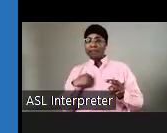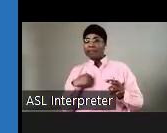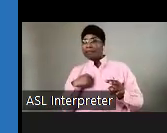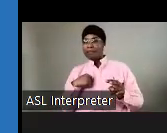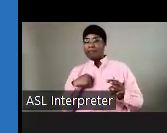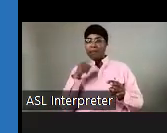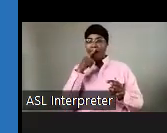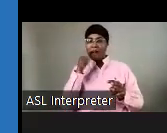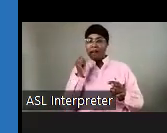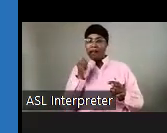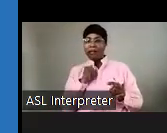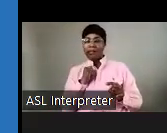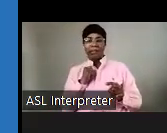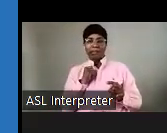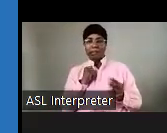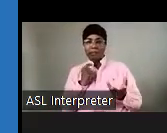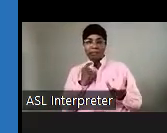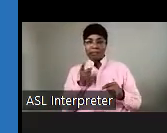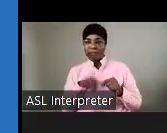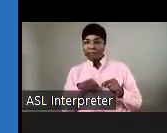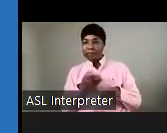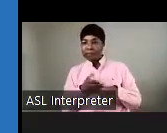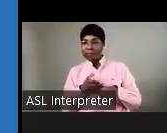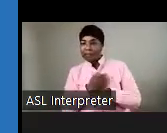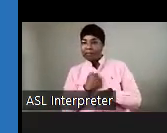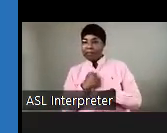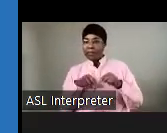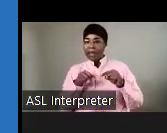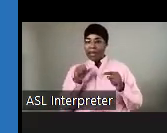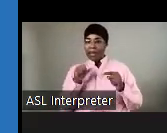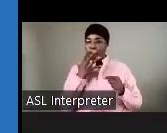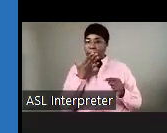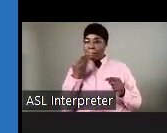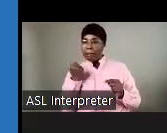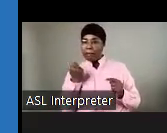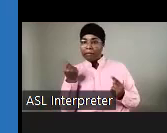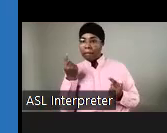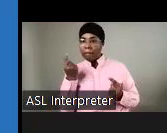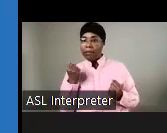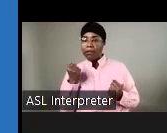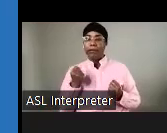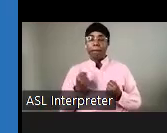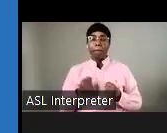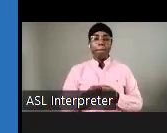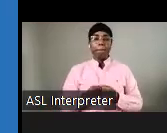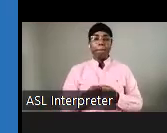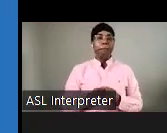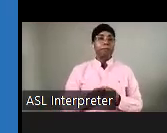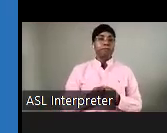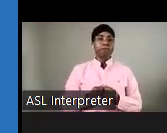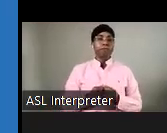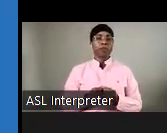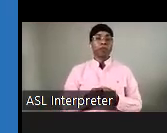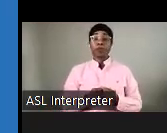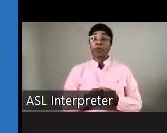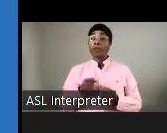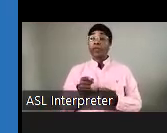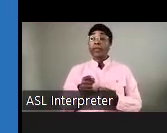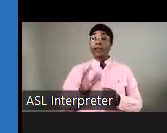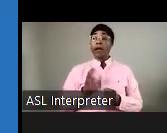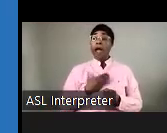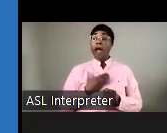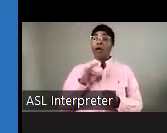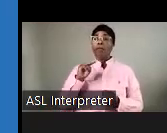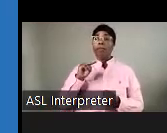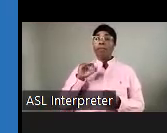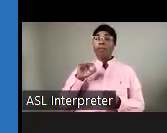this shift in aspen management, utilizing Minnesota's native plant community classifications, we